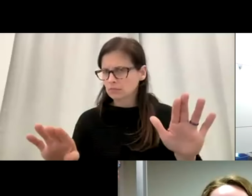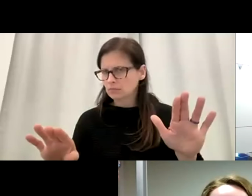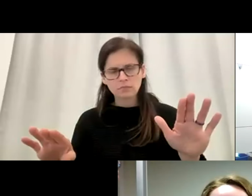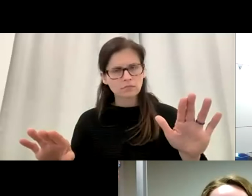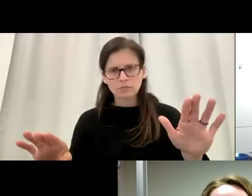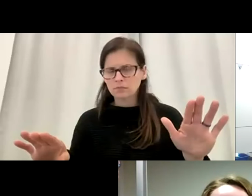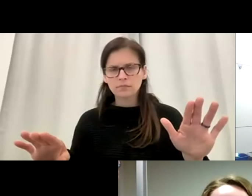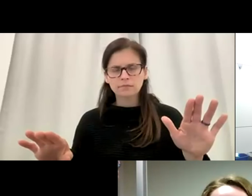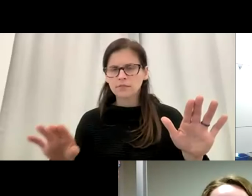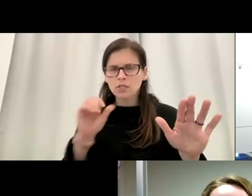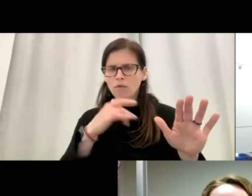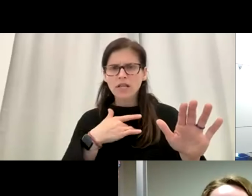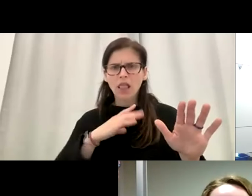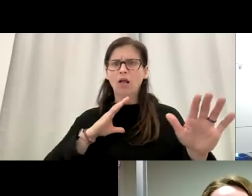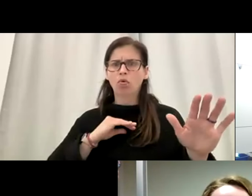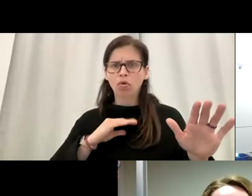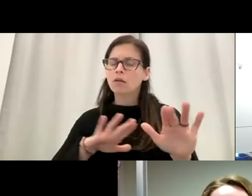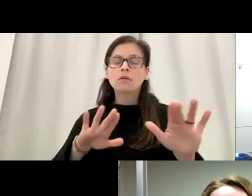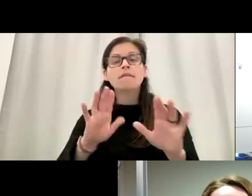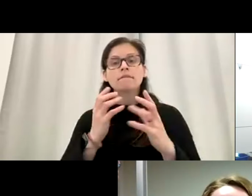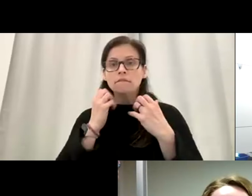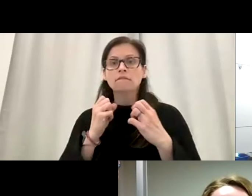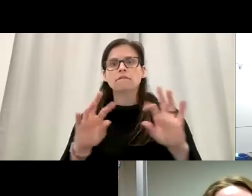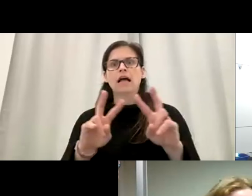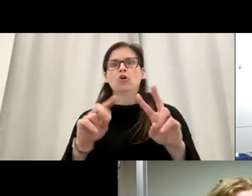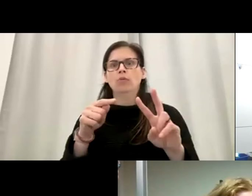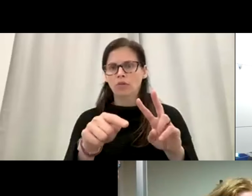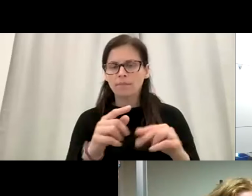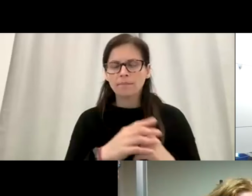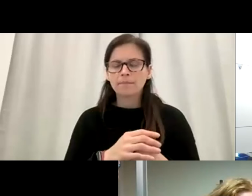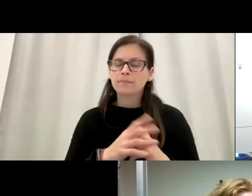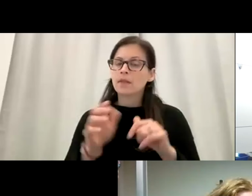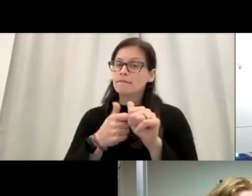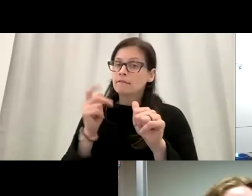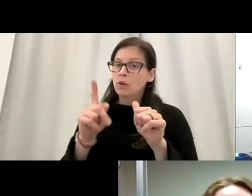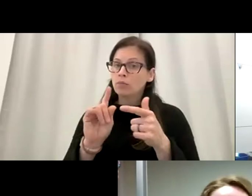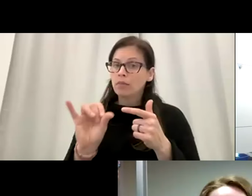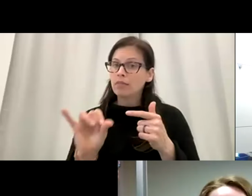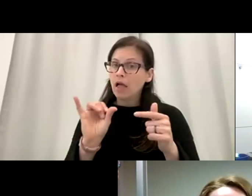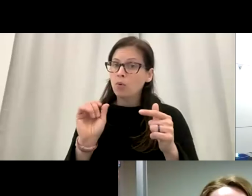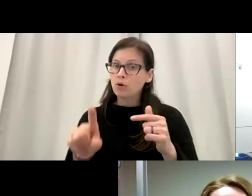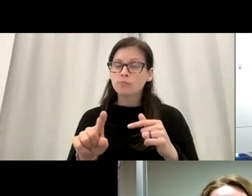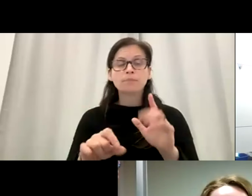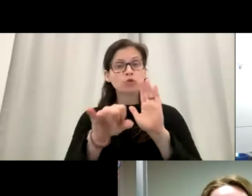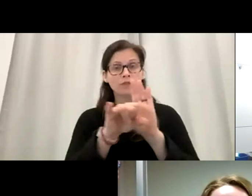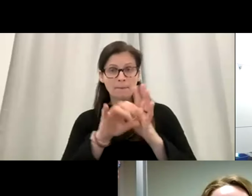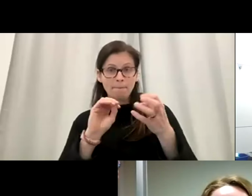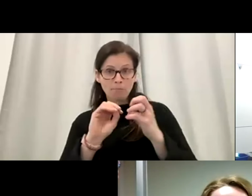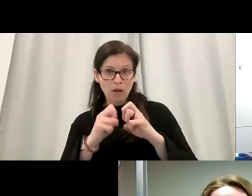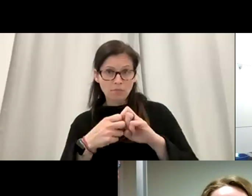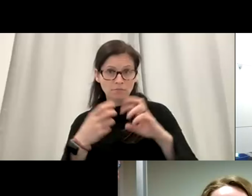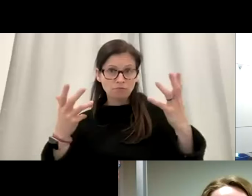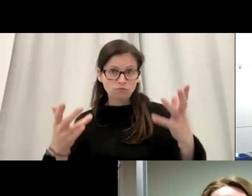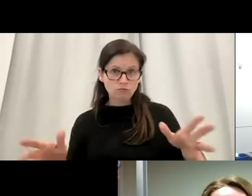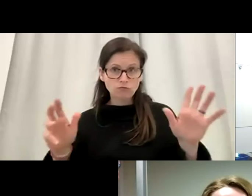with staff, because there is so much value there. In follow-up to that question, so you've identified a problem, you want to